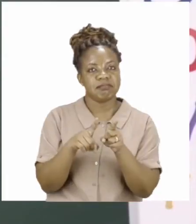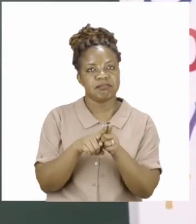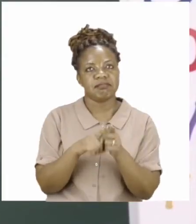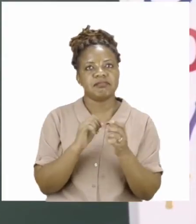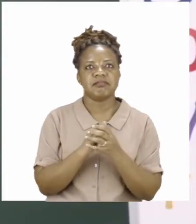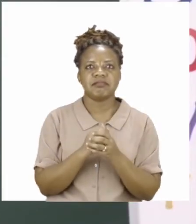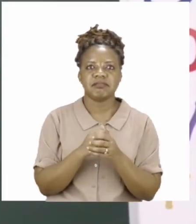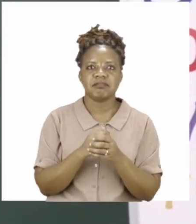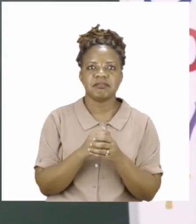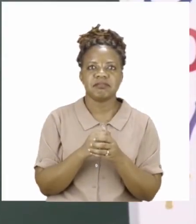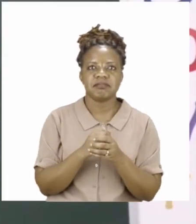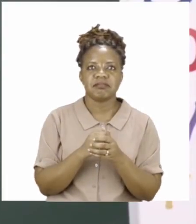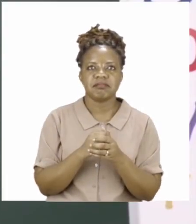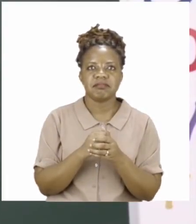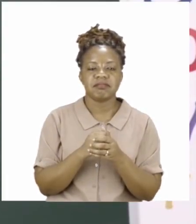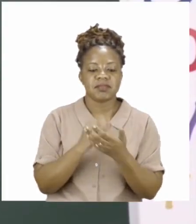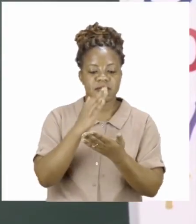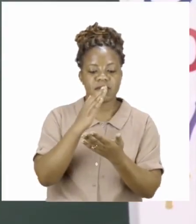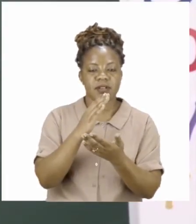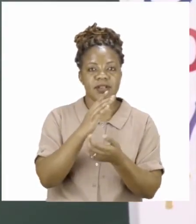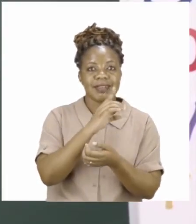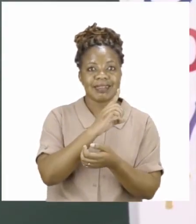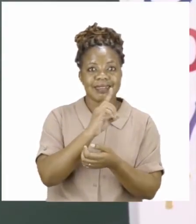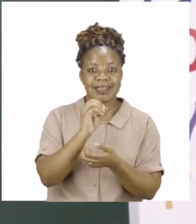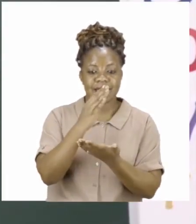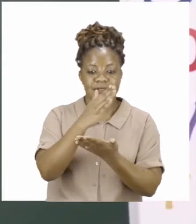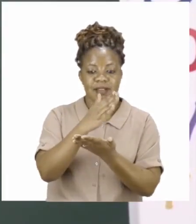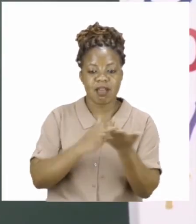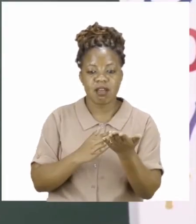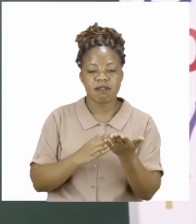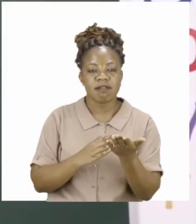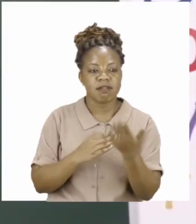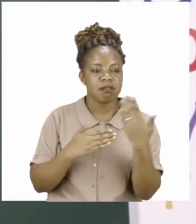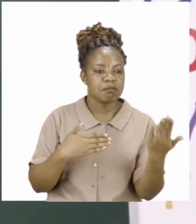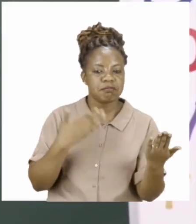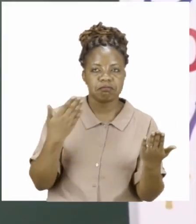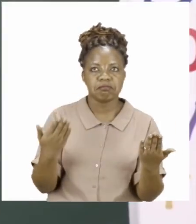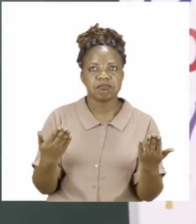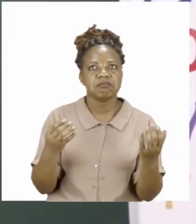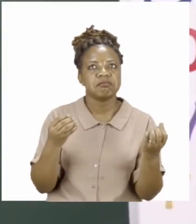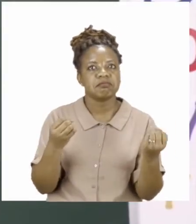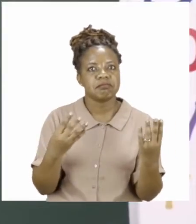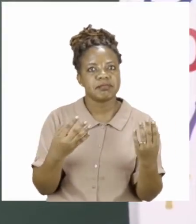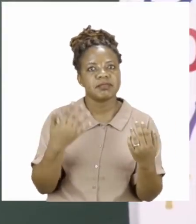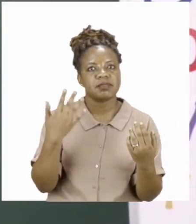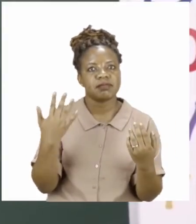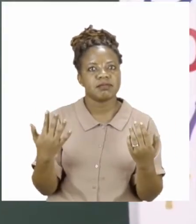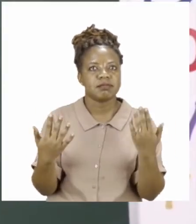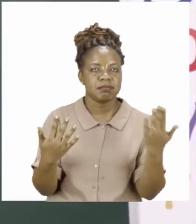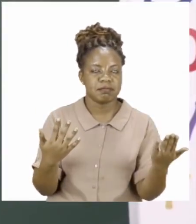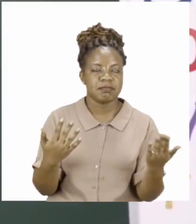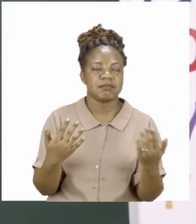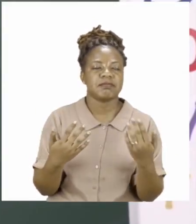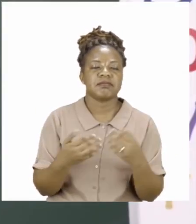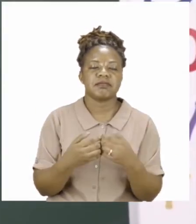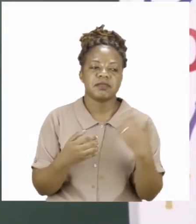This one says half of 10. And if you see, the half that we have made is by giving you